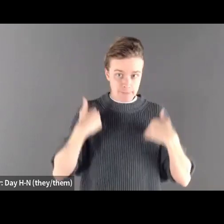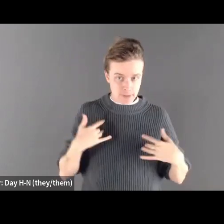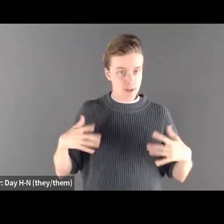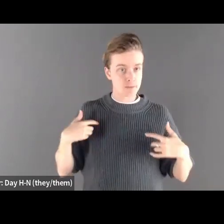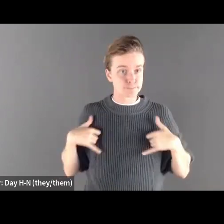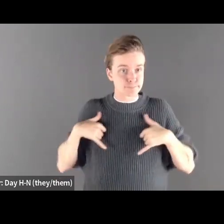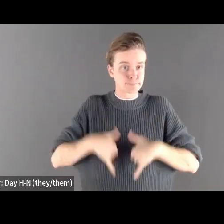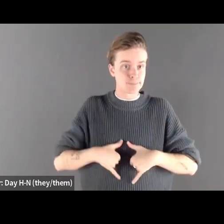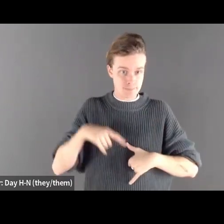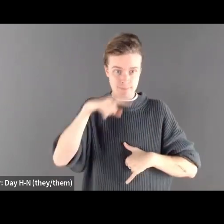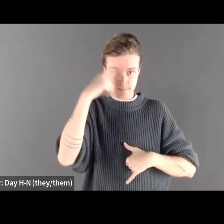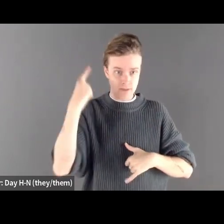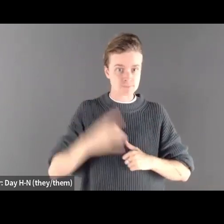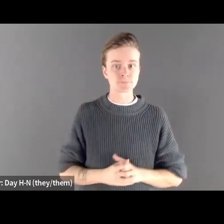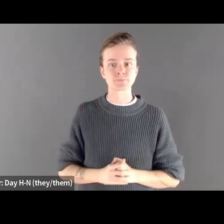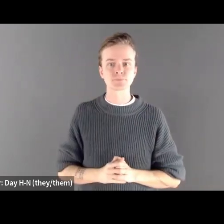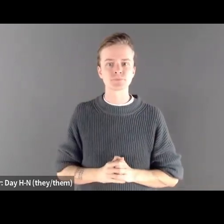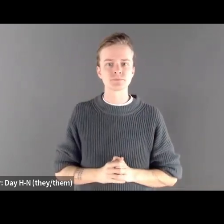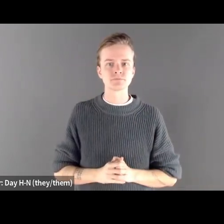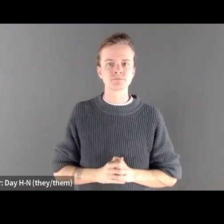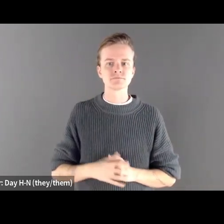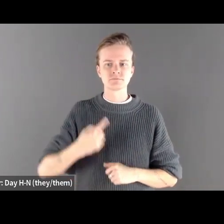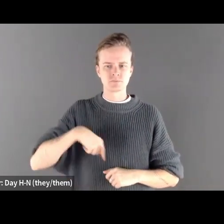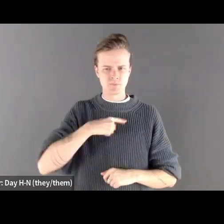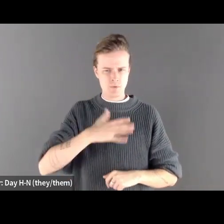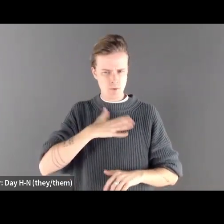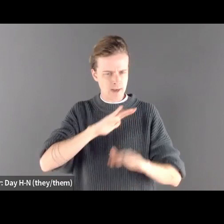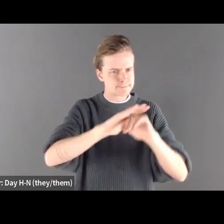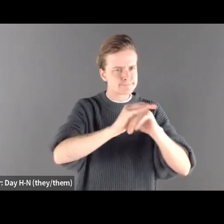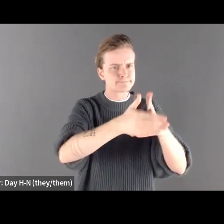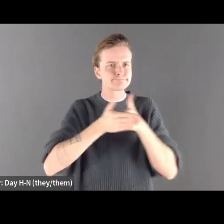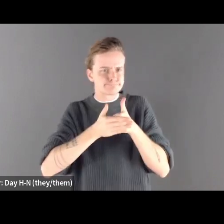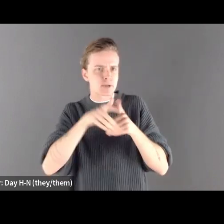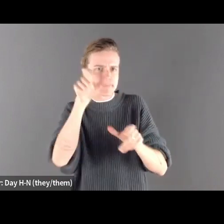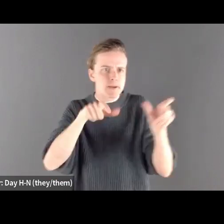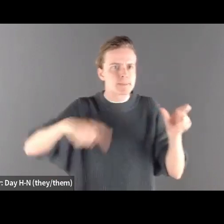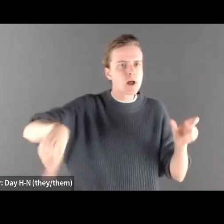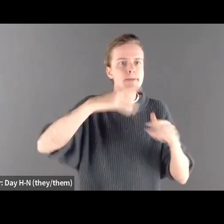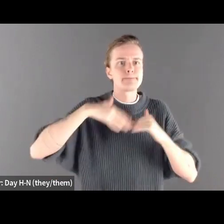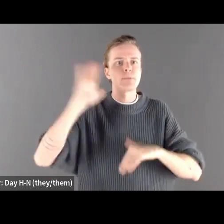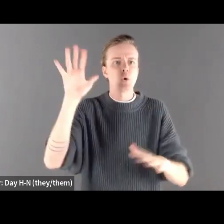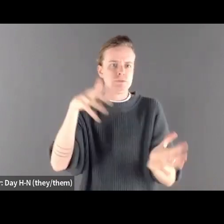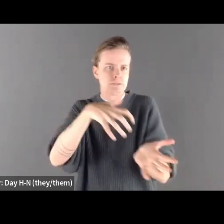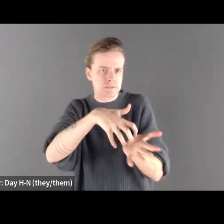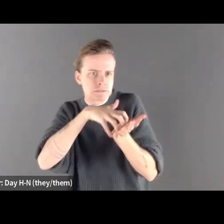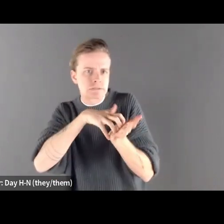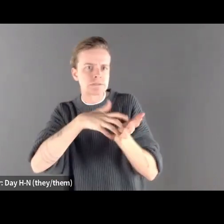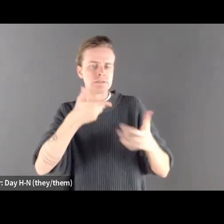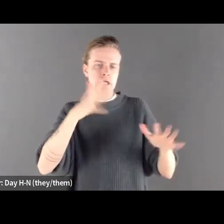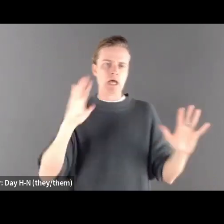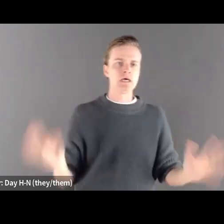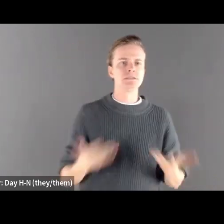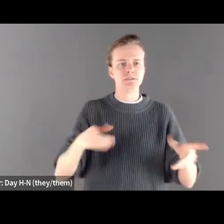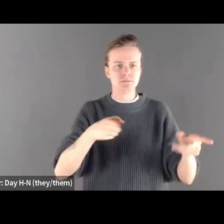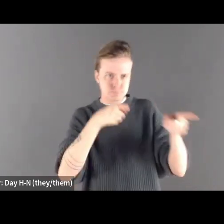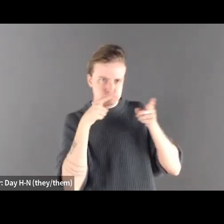lives worldwide, starting from the most vulnerable. And the first question that we ask ourselves is, who are the most